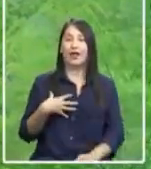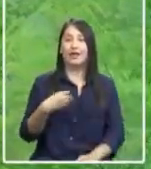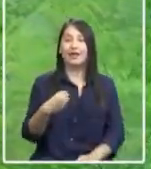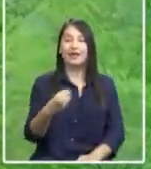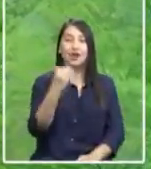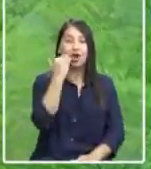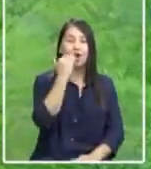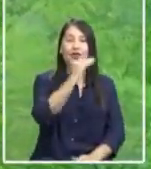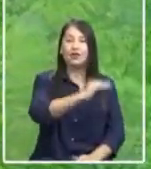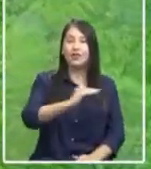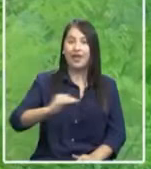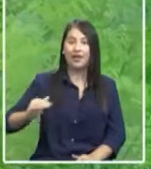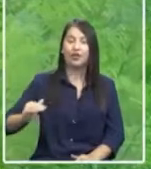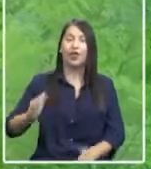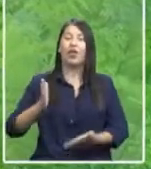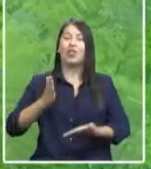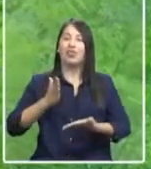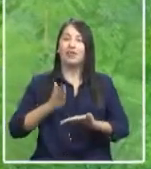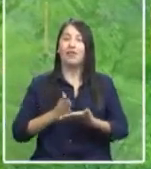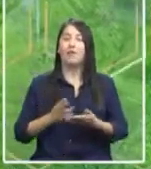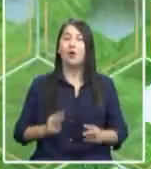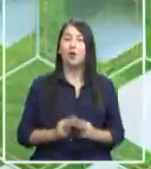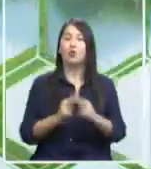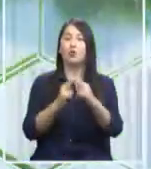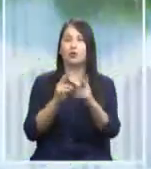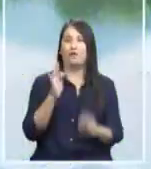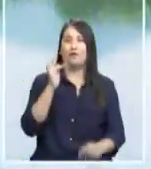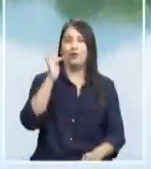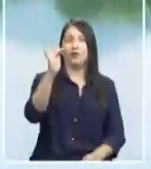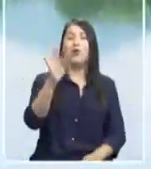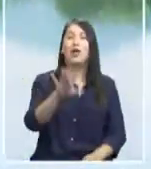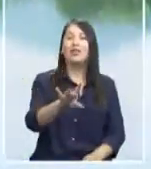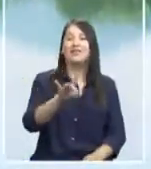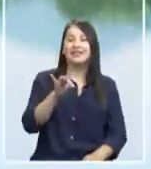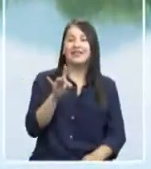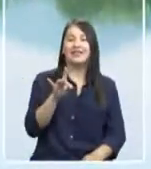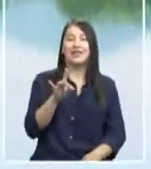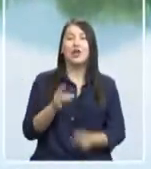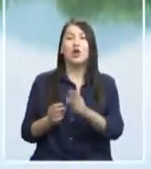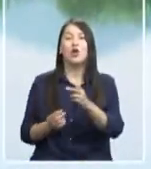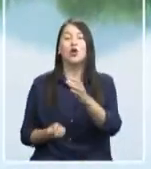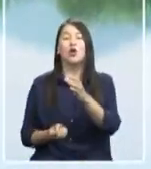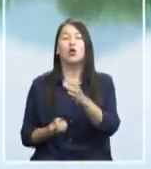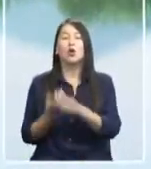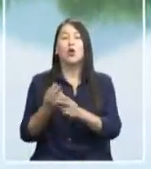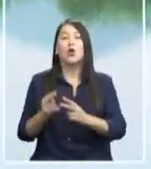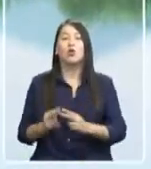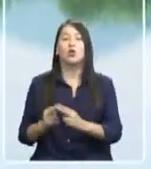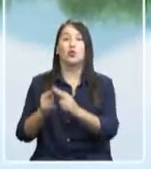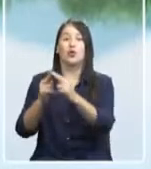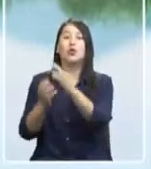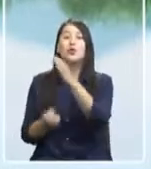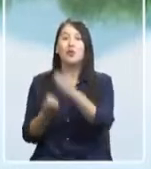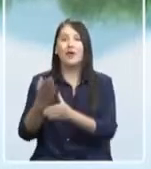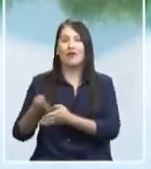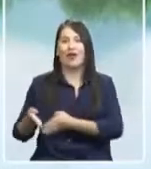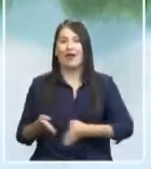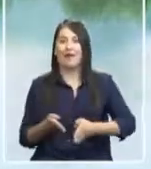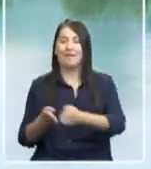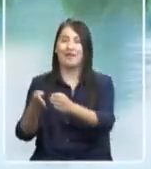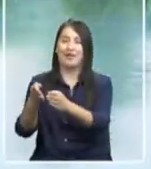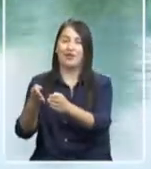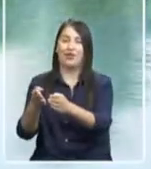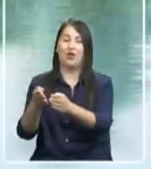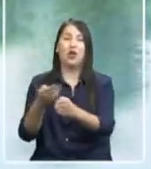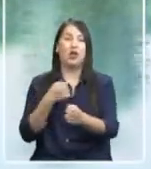build new roads to redesigning everything that we do in a new way. And that's the direction we